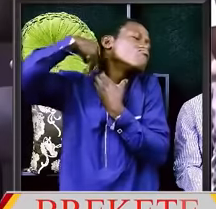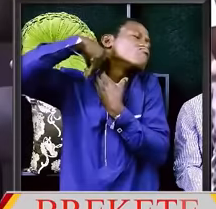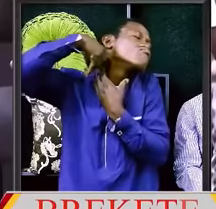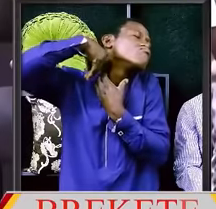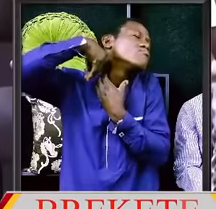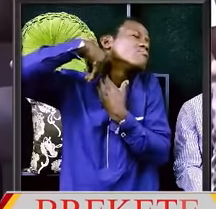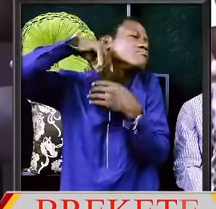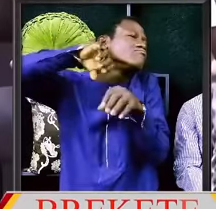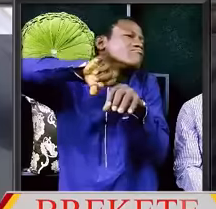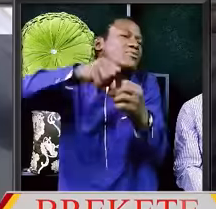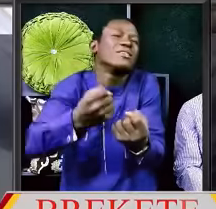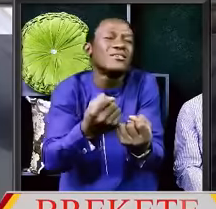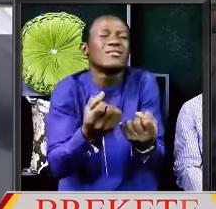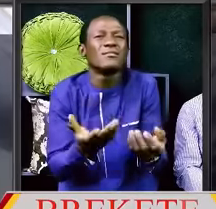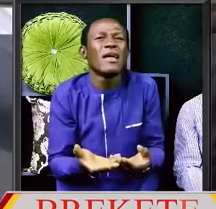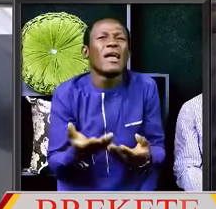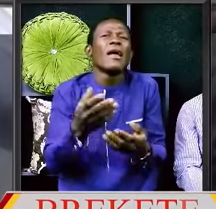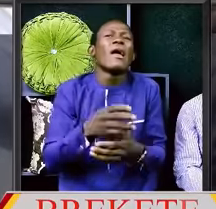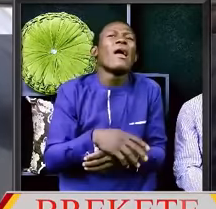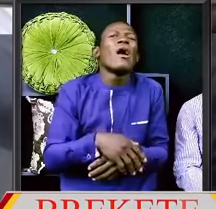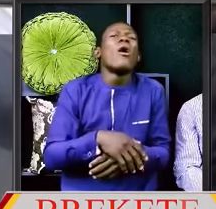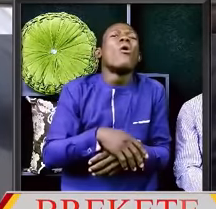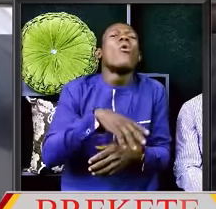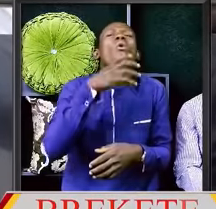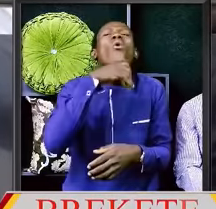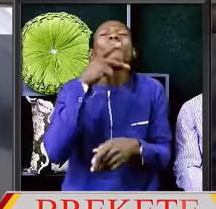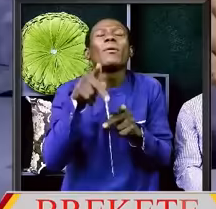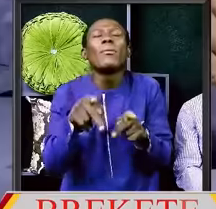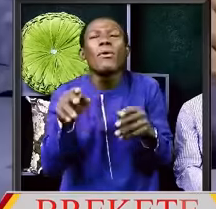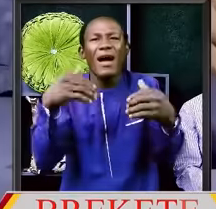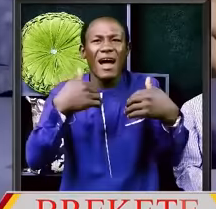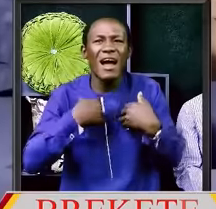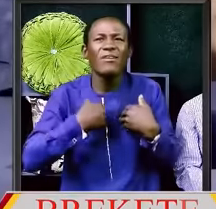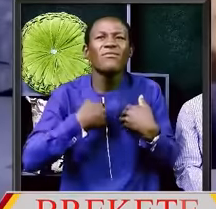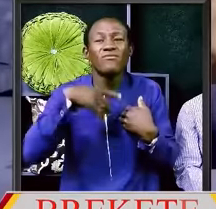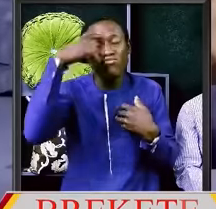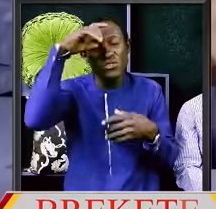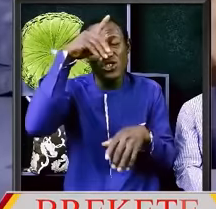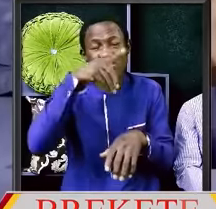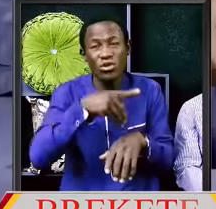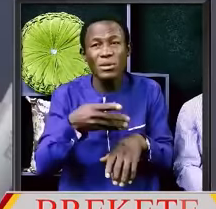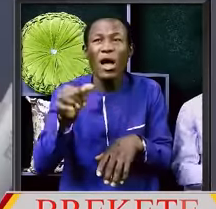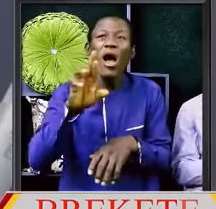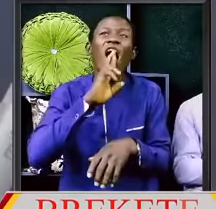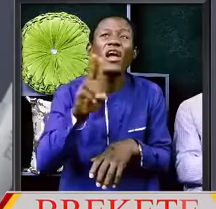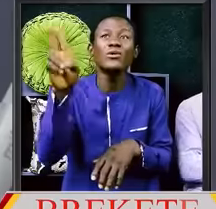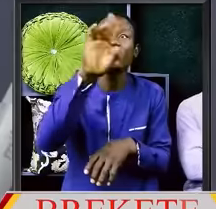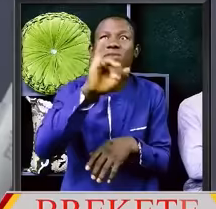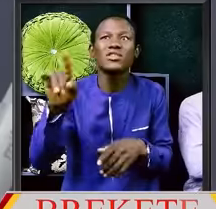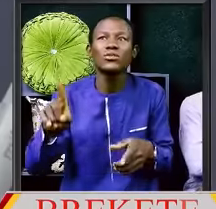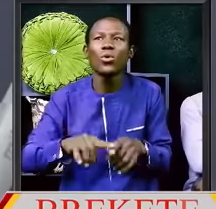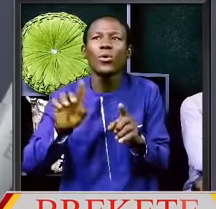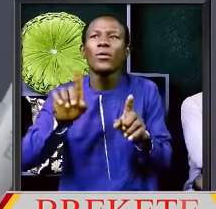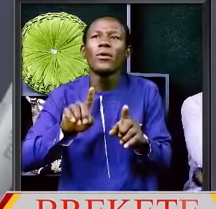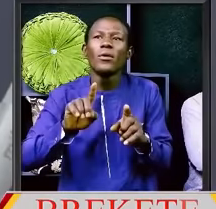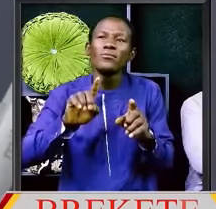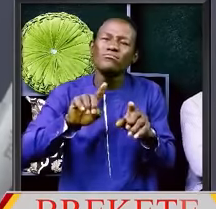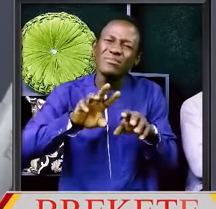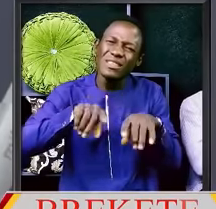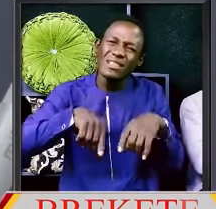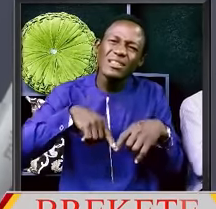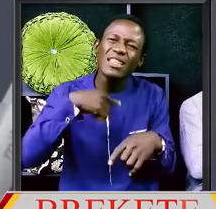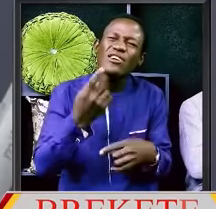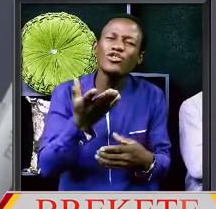You see, ordinary president. Elders get wisdom when they take break news. Some self you go tell the